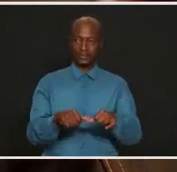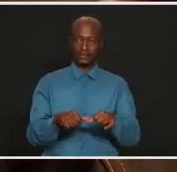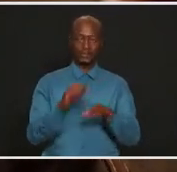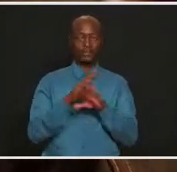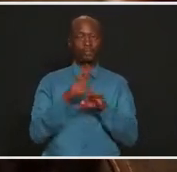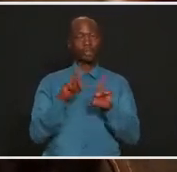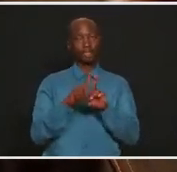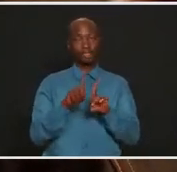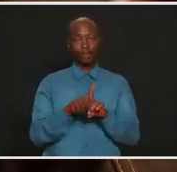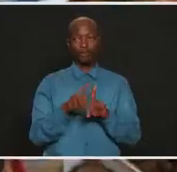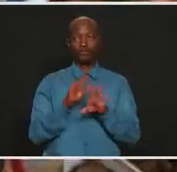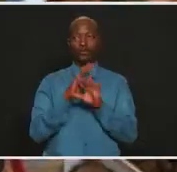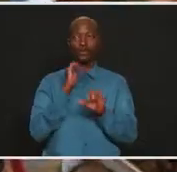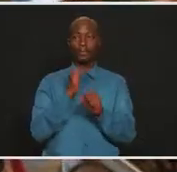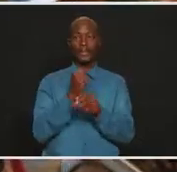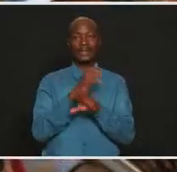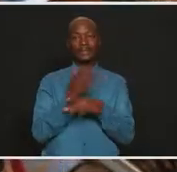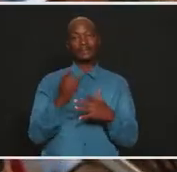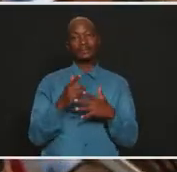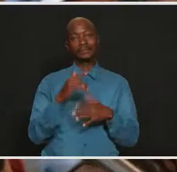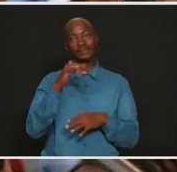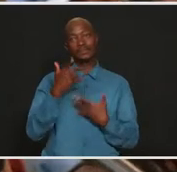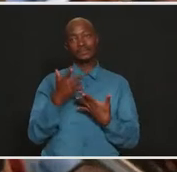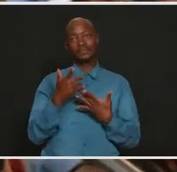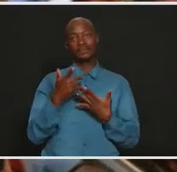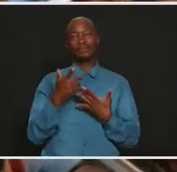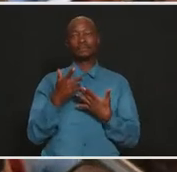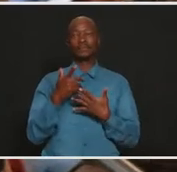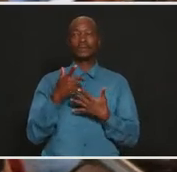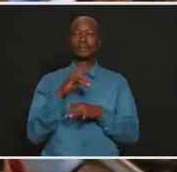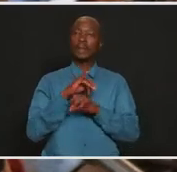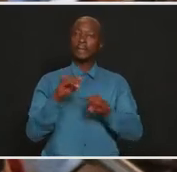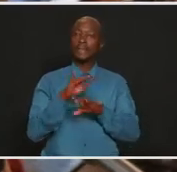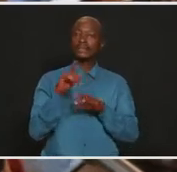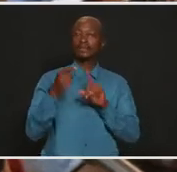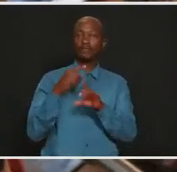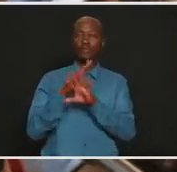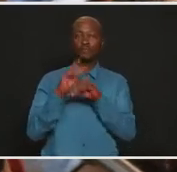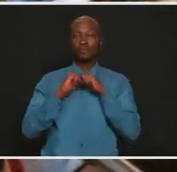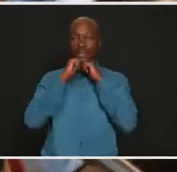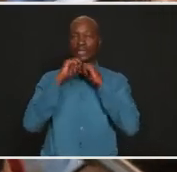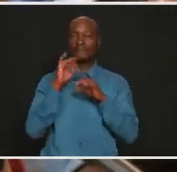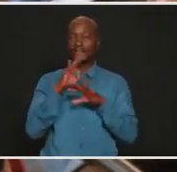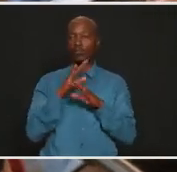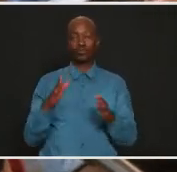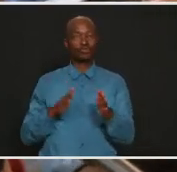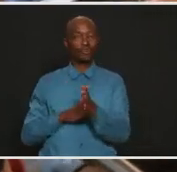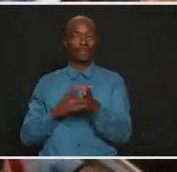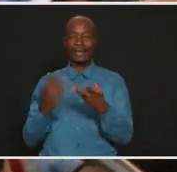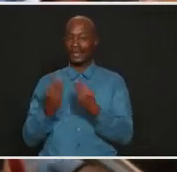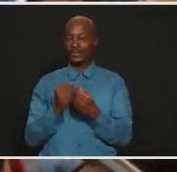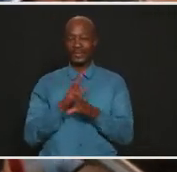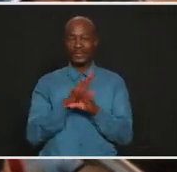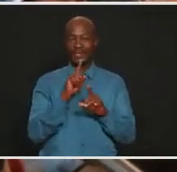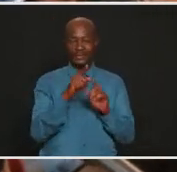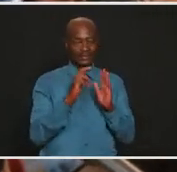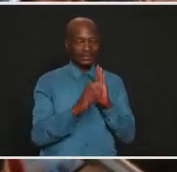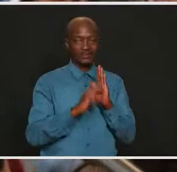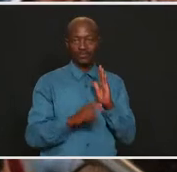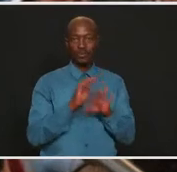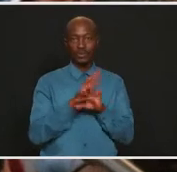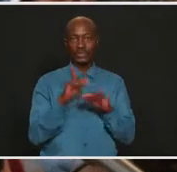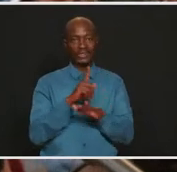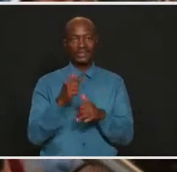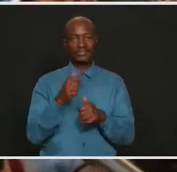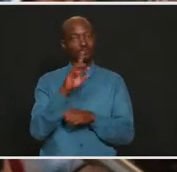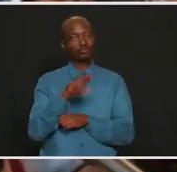also making criminals out of innocent parents if they do not comply with this unrealistic notion there's